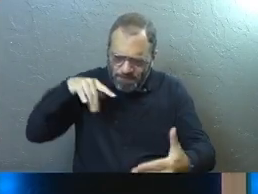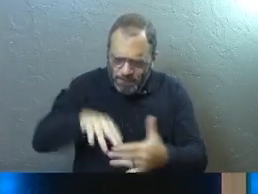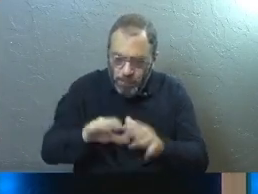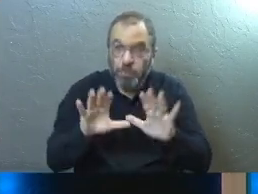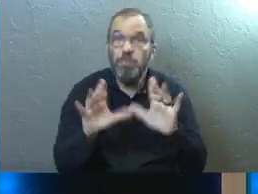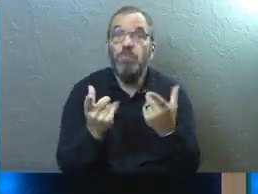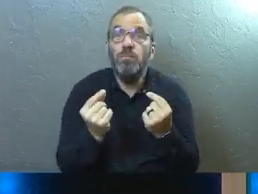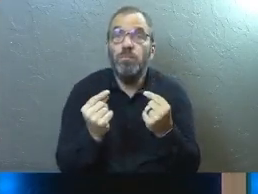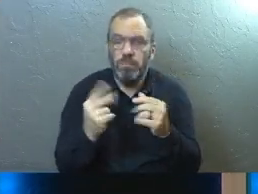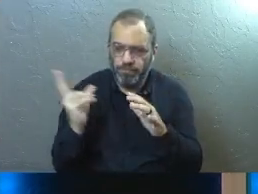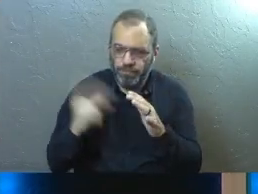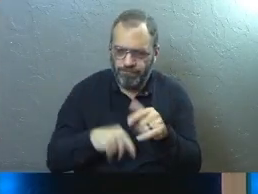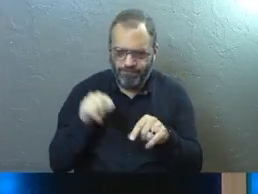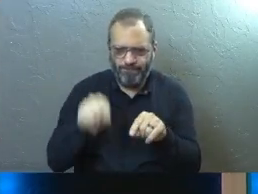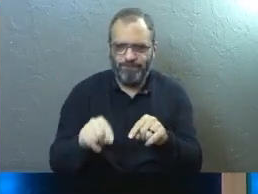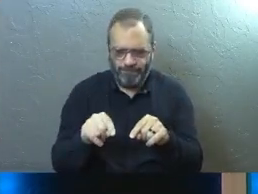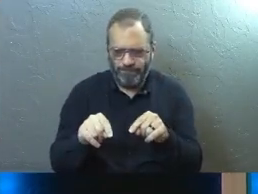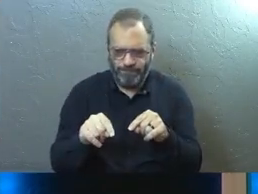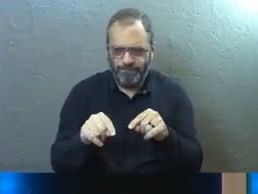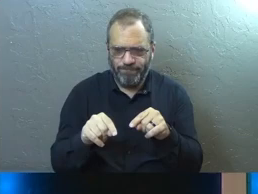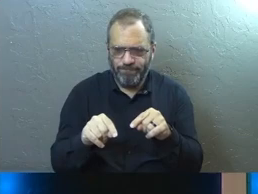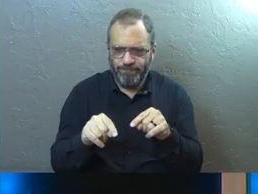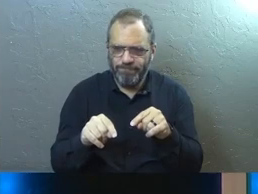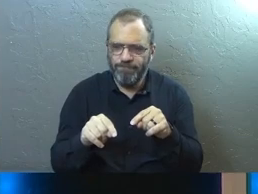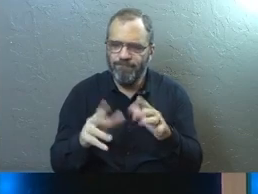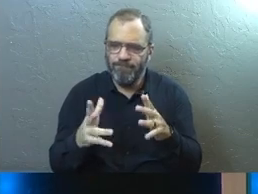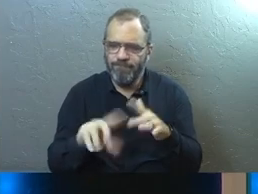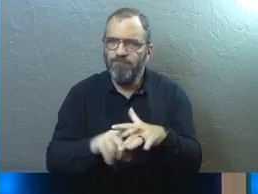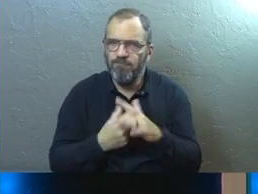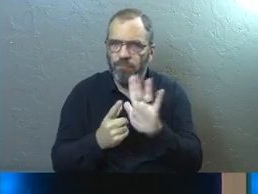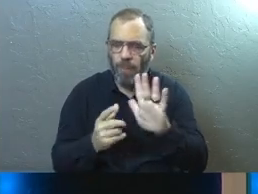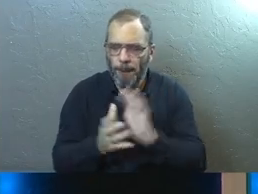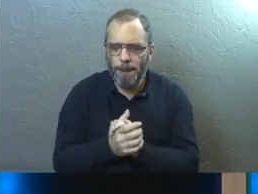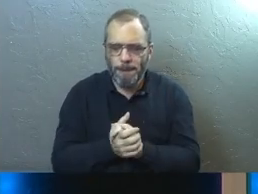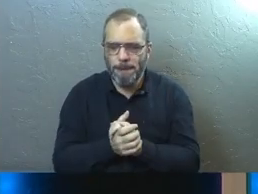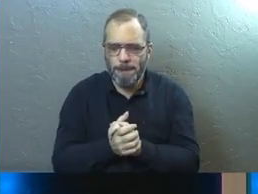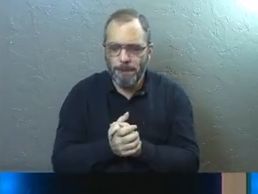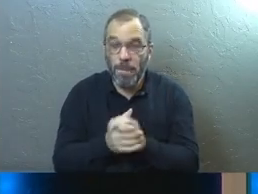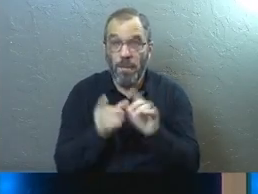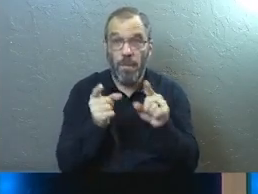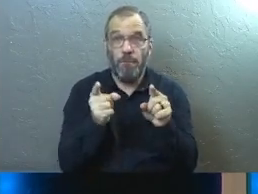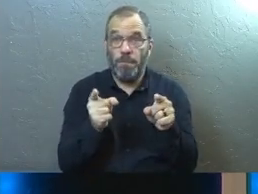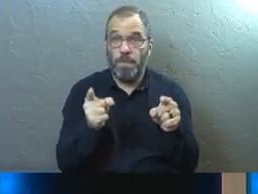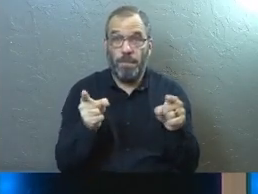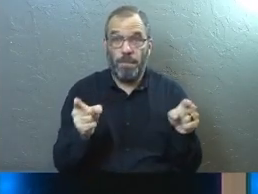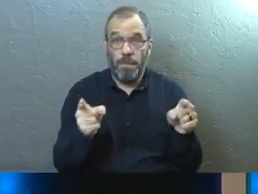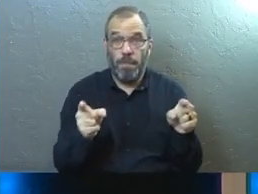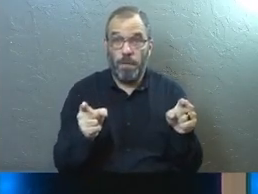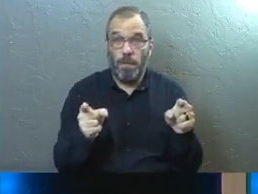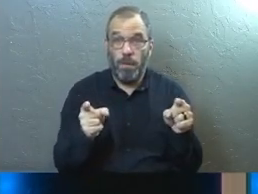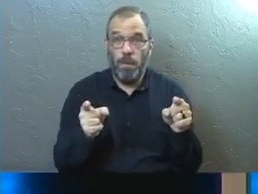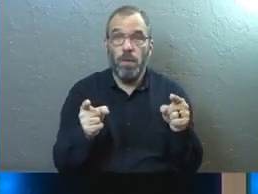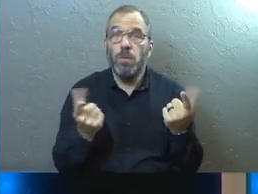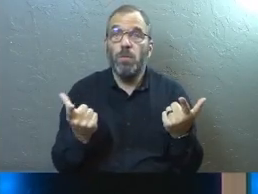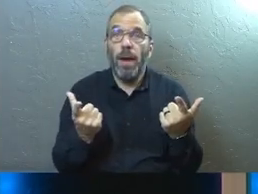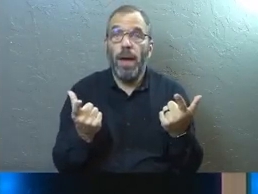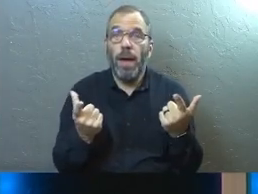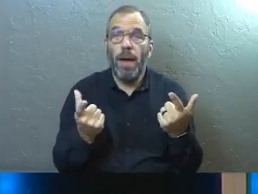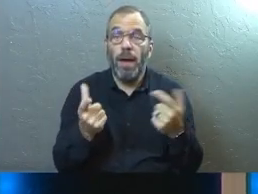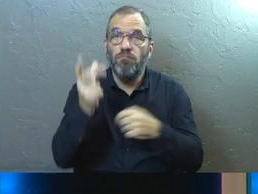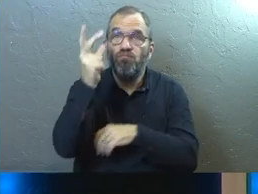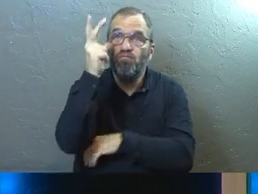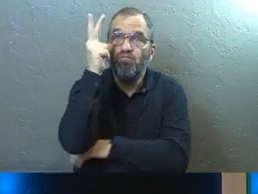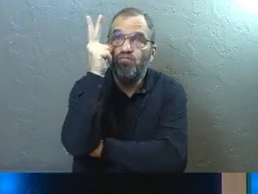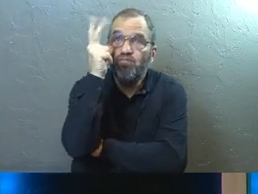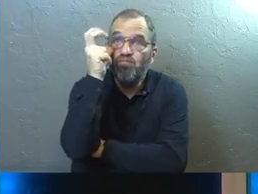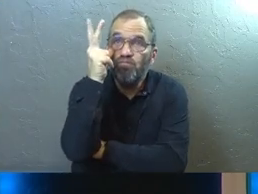what I want to do is I'm just going to read this over us just to start. And what I want is for every single person in here to just be here in this